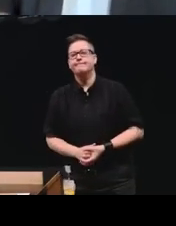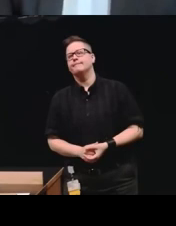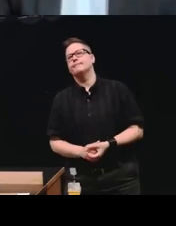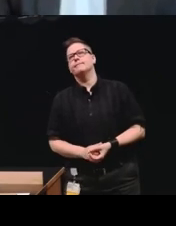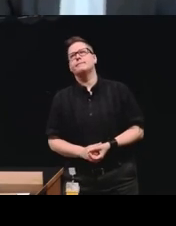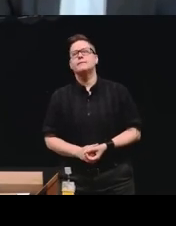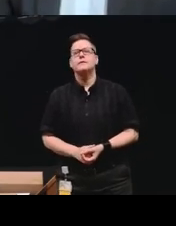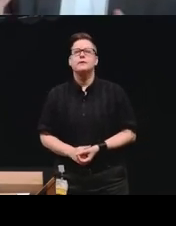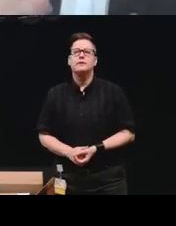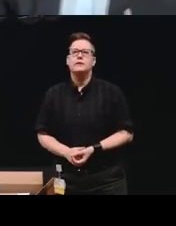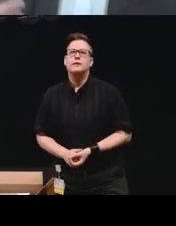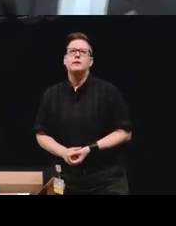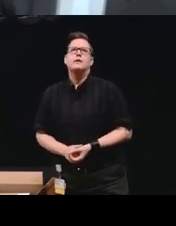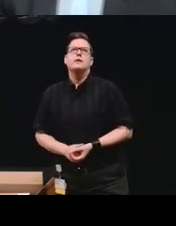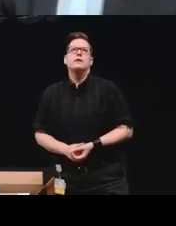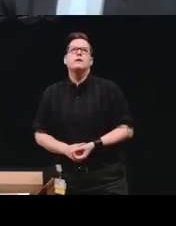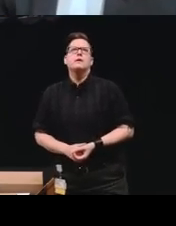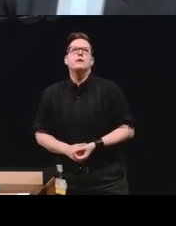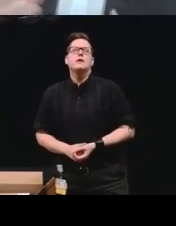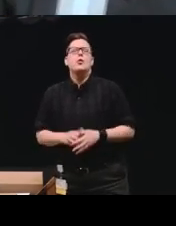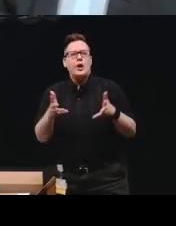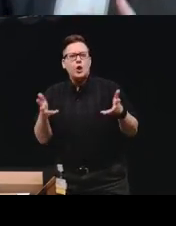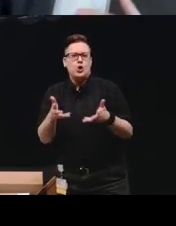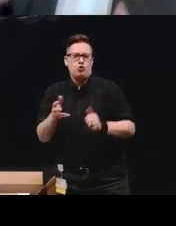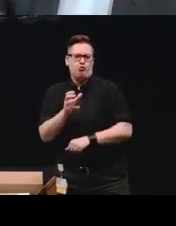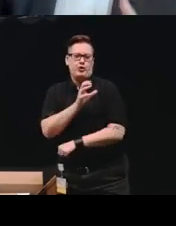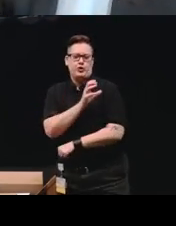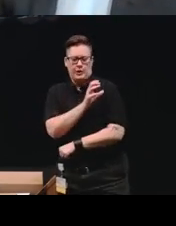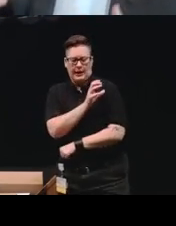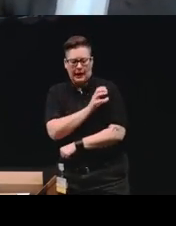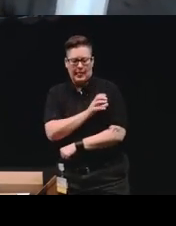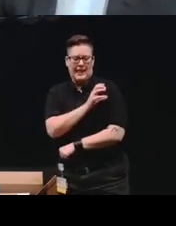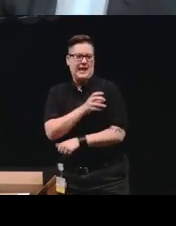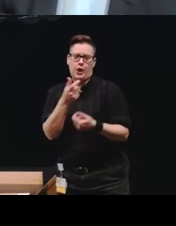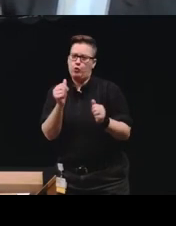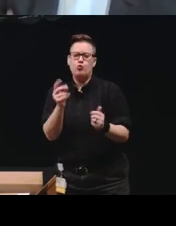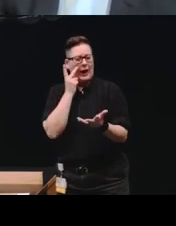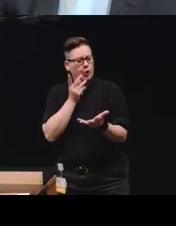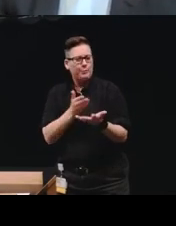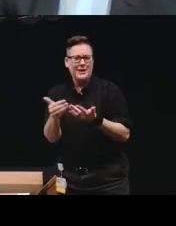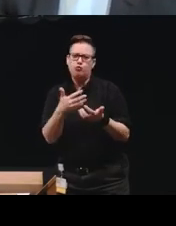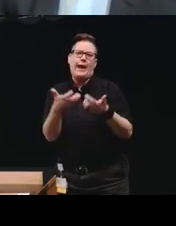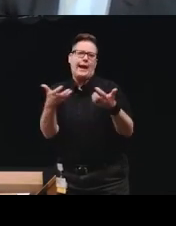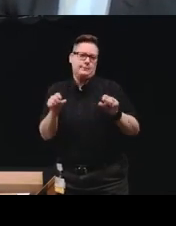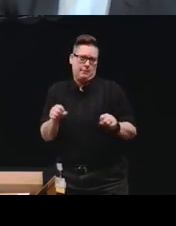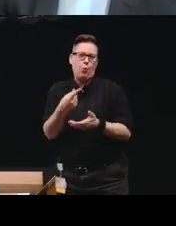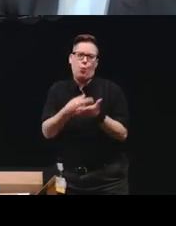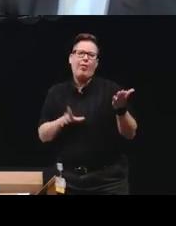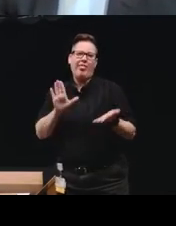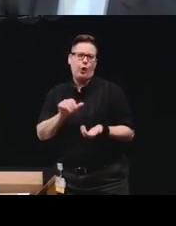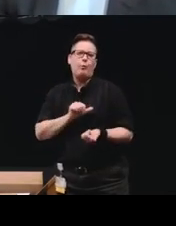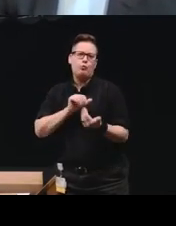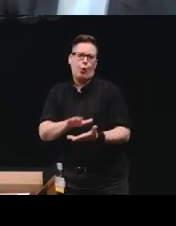We're writing an article in Neurologic Clinics to really draw out as transparent as we can our approach and this notion